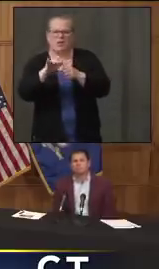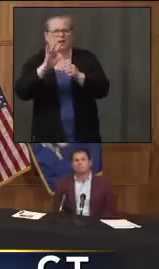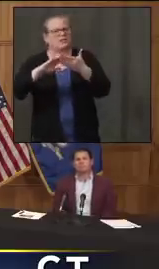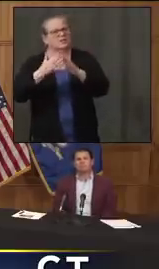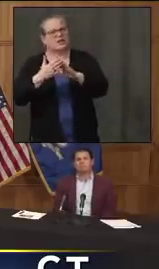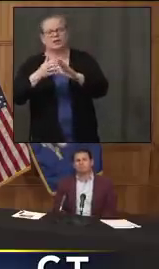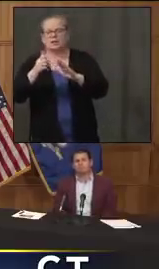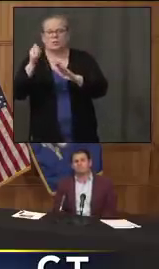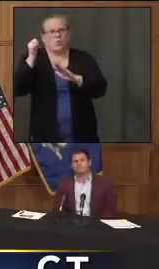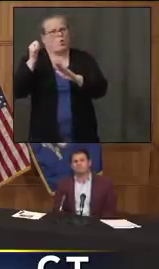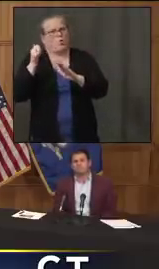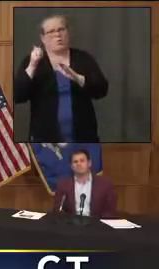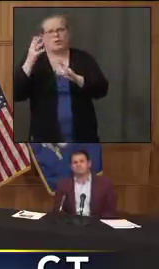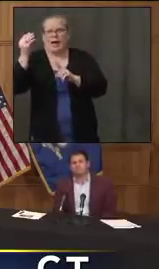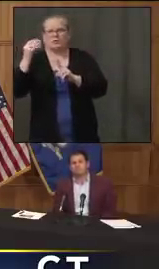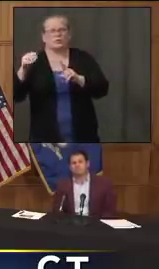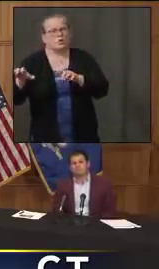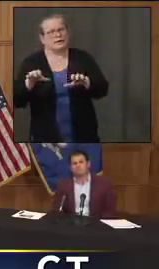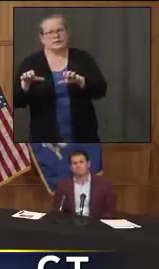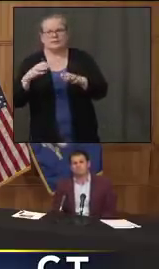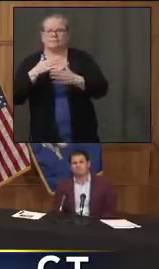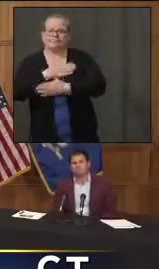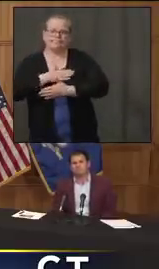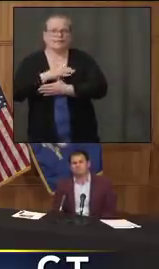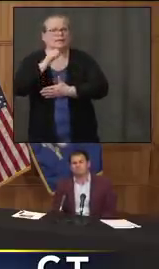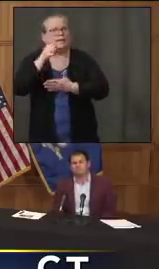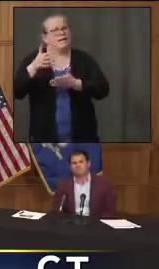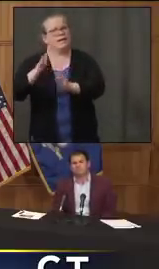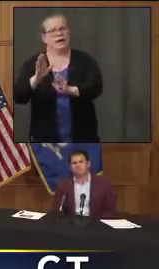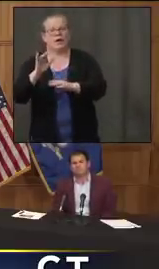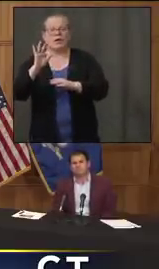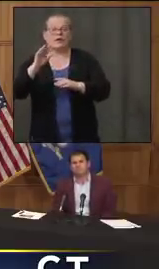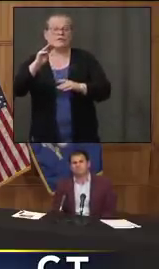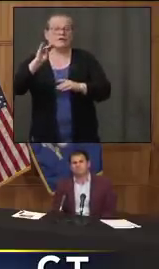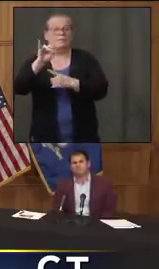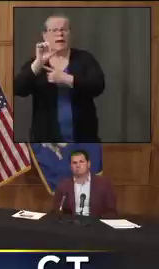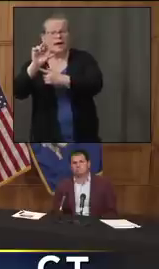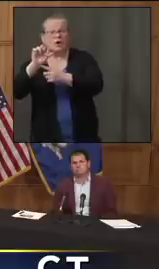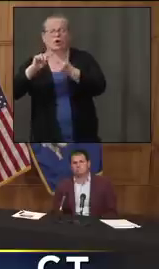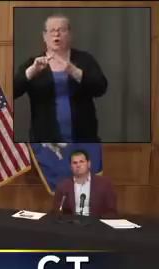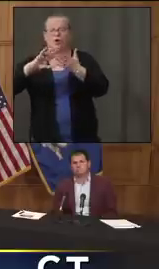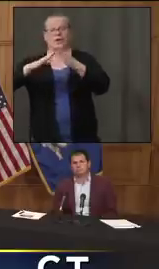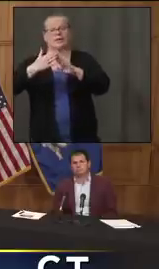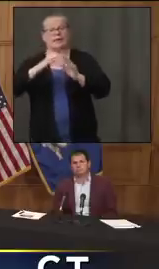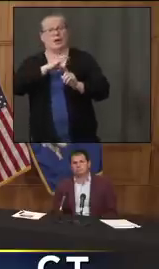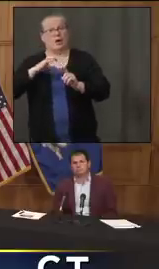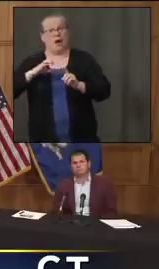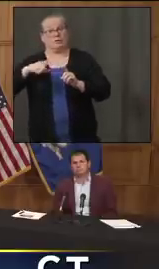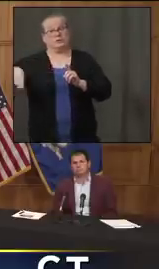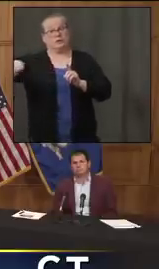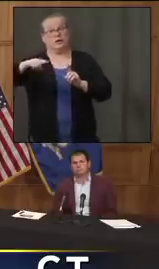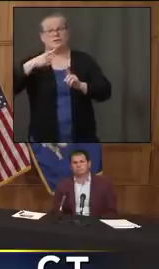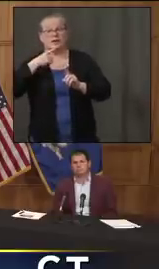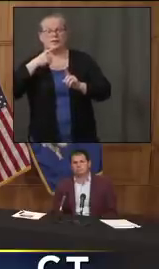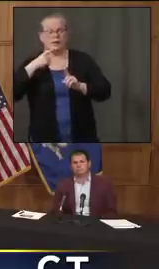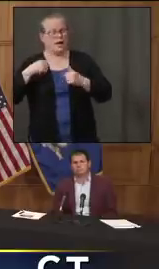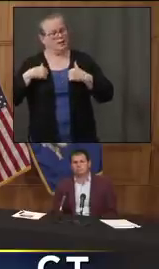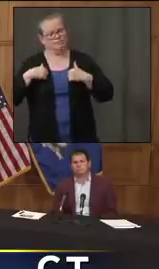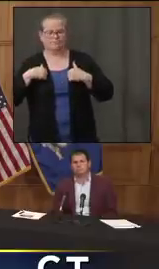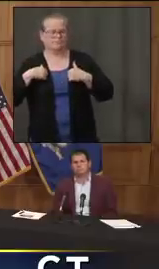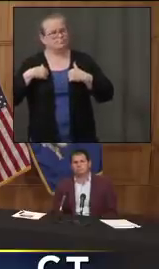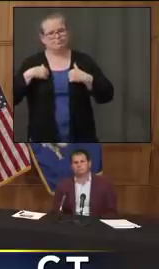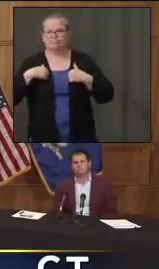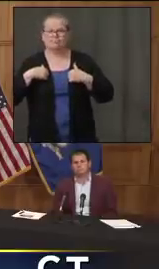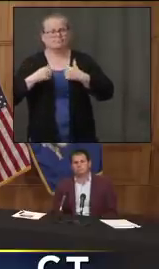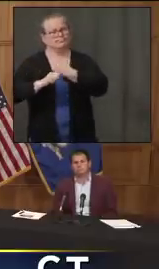selectman, town council say, we don't want to take the risk of opening